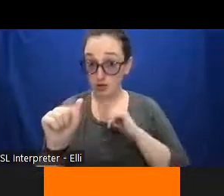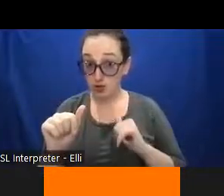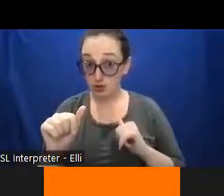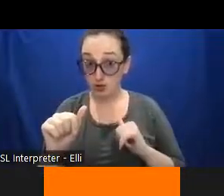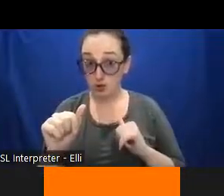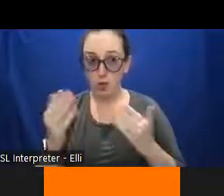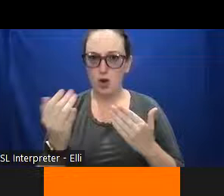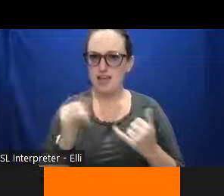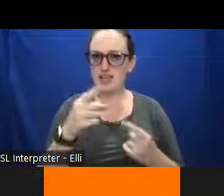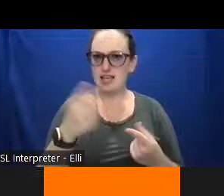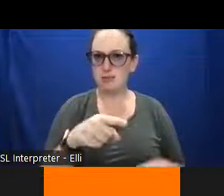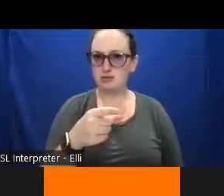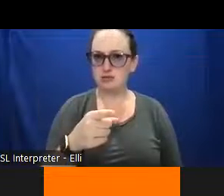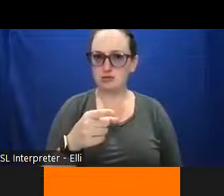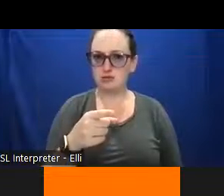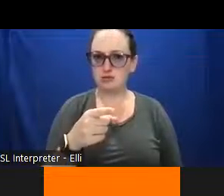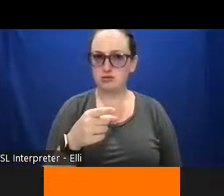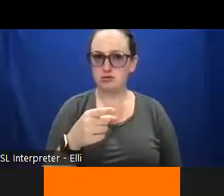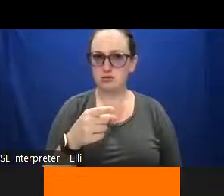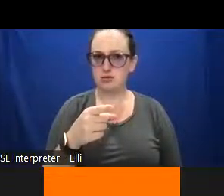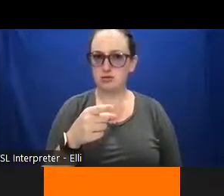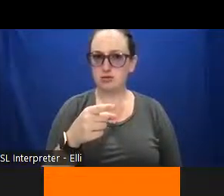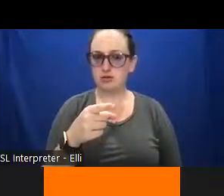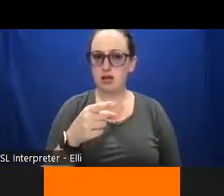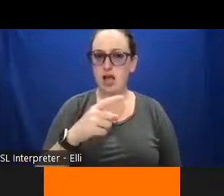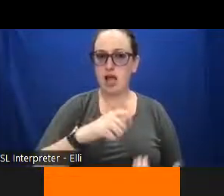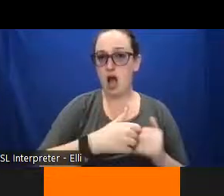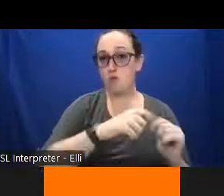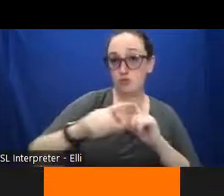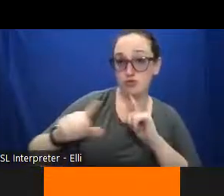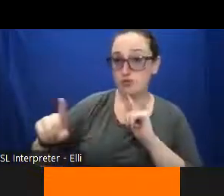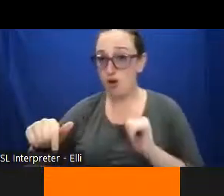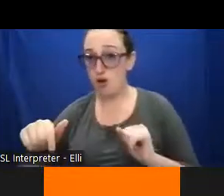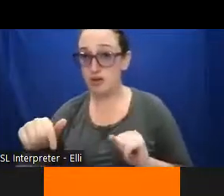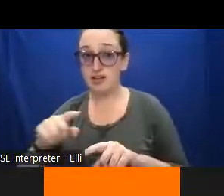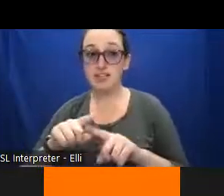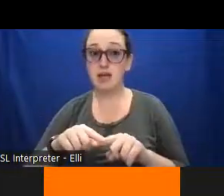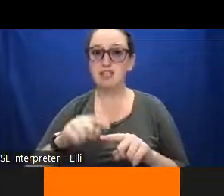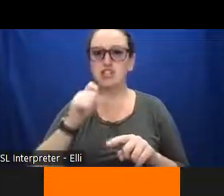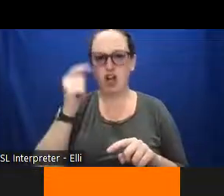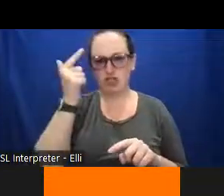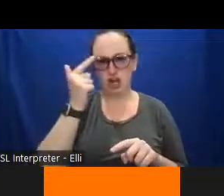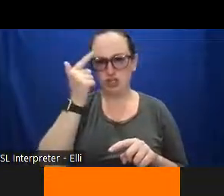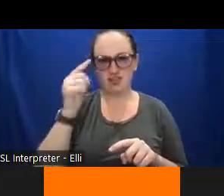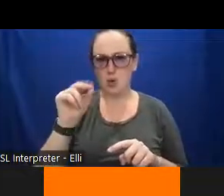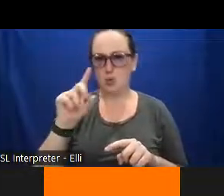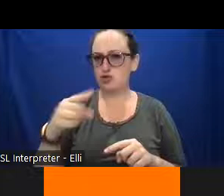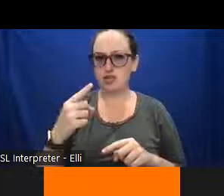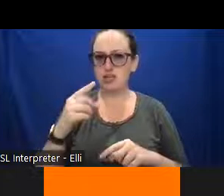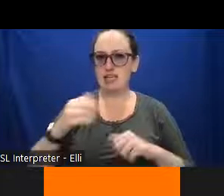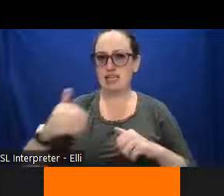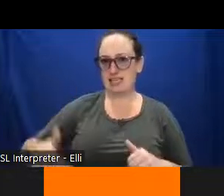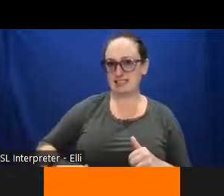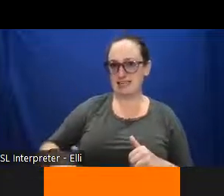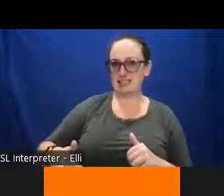this happened? The way you'd respond would depend not on your logical brain, but on your instinctive